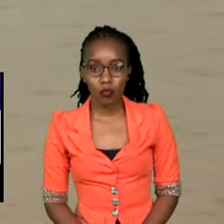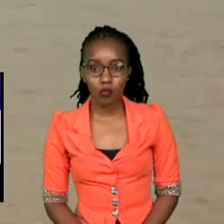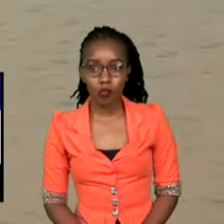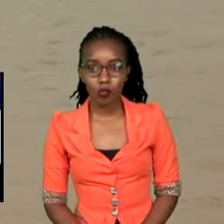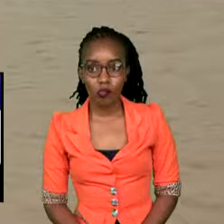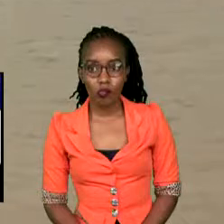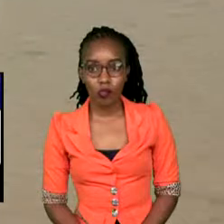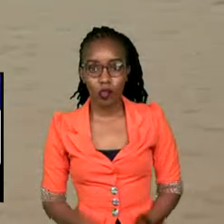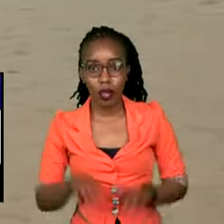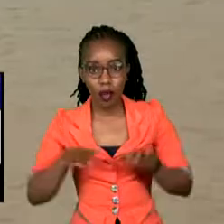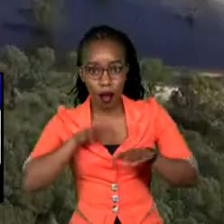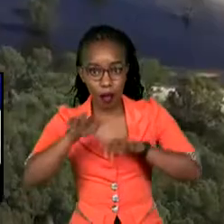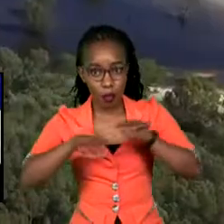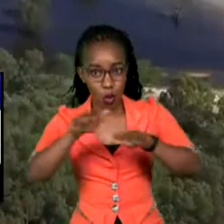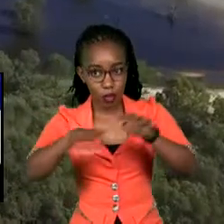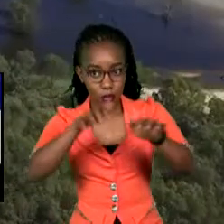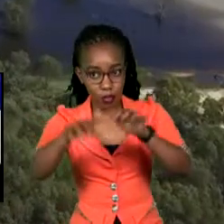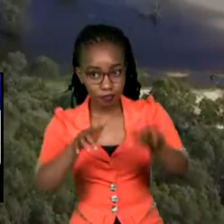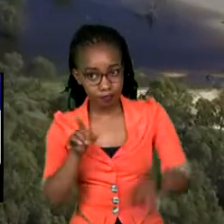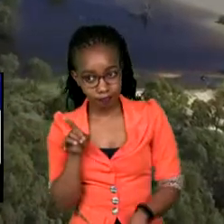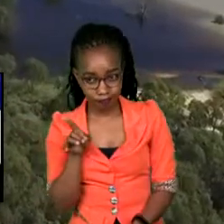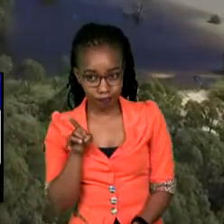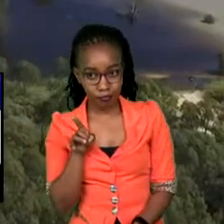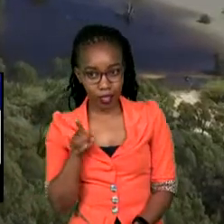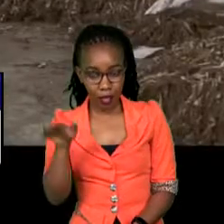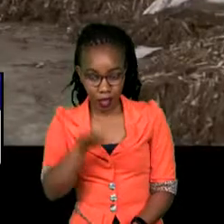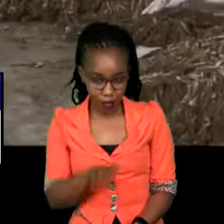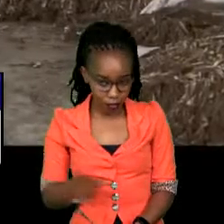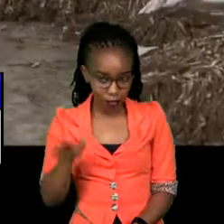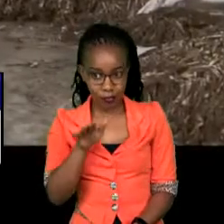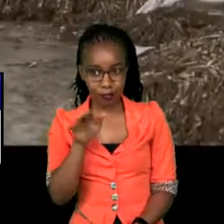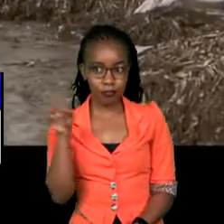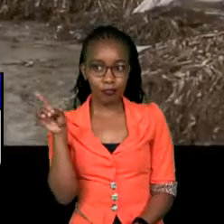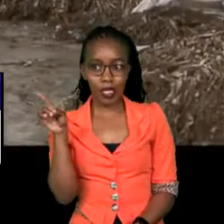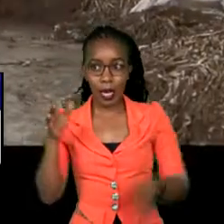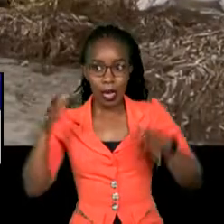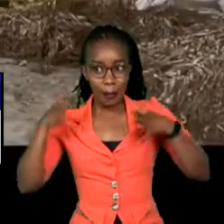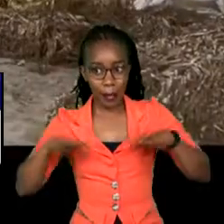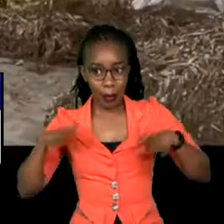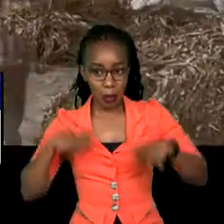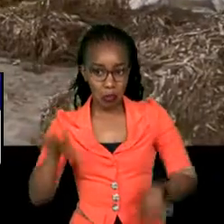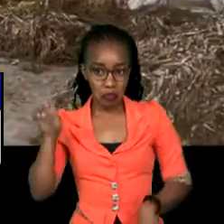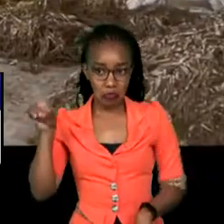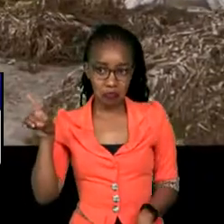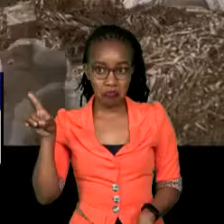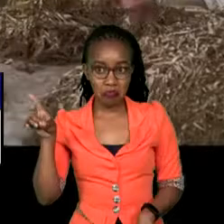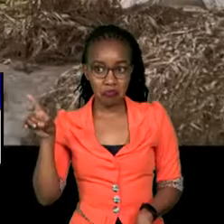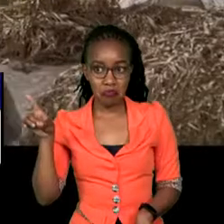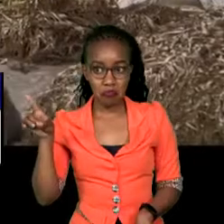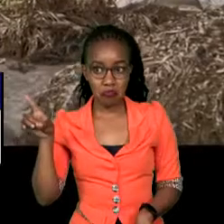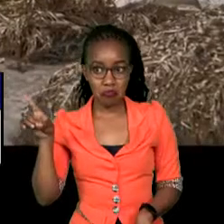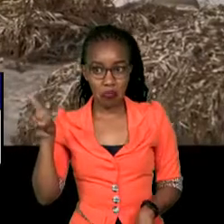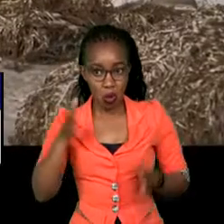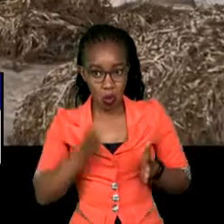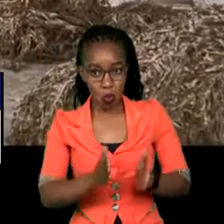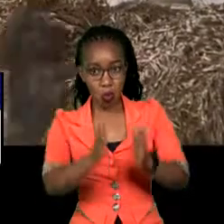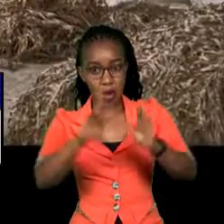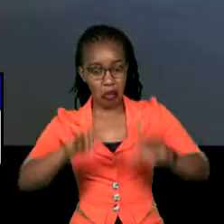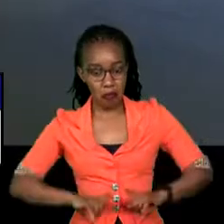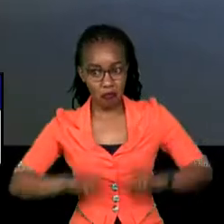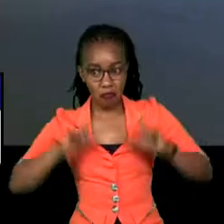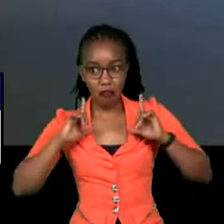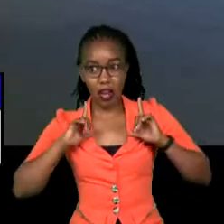The animals, the sceneries, the people here, and the art and the way of